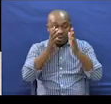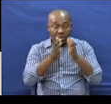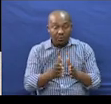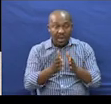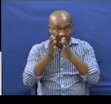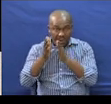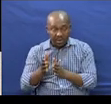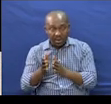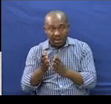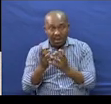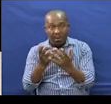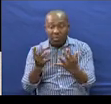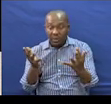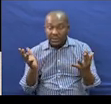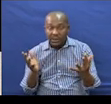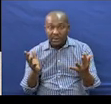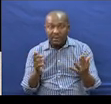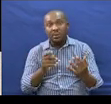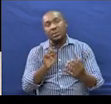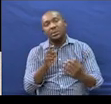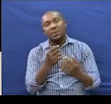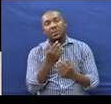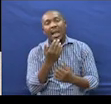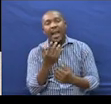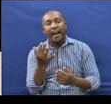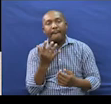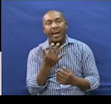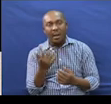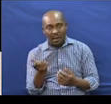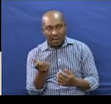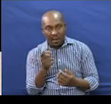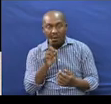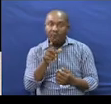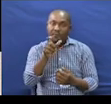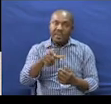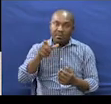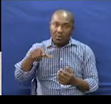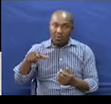refers to the number of people.